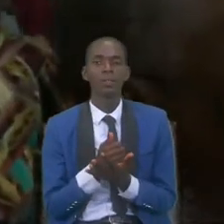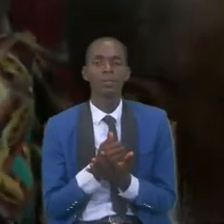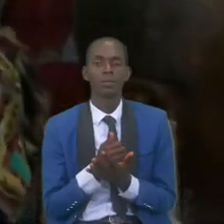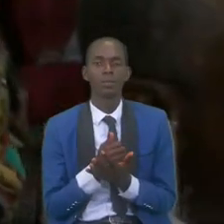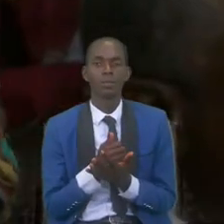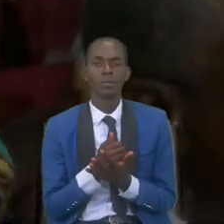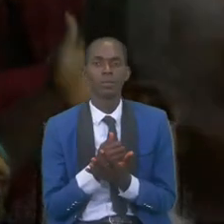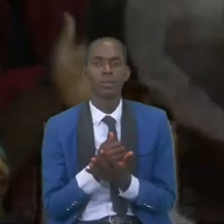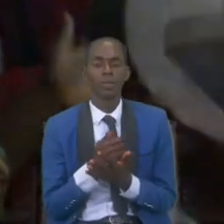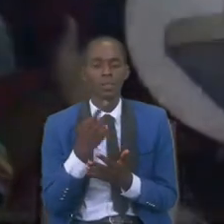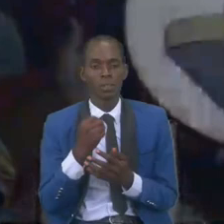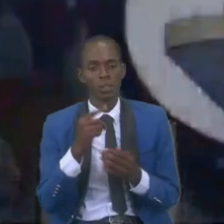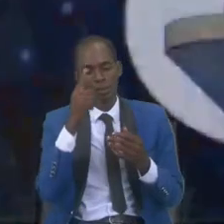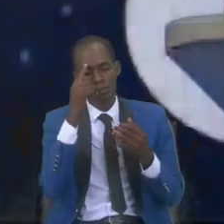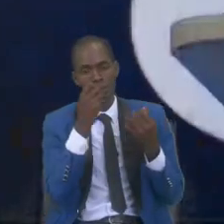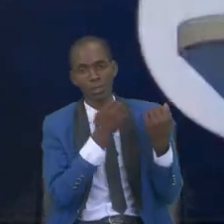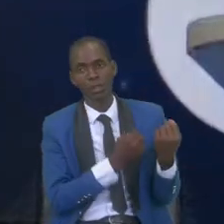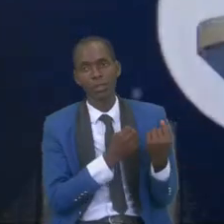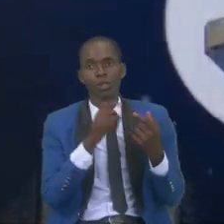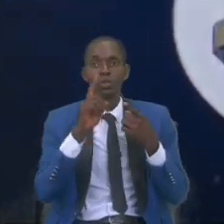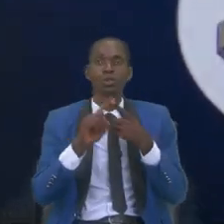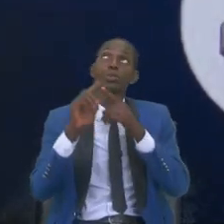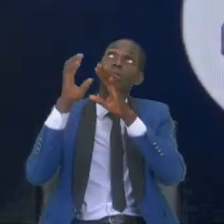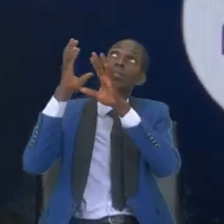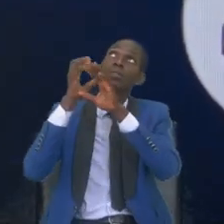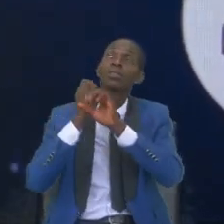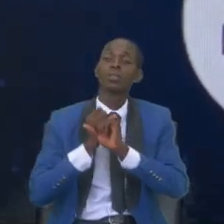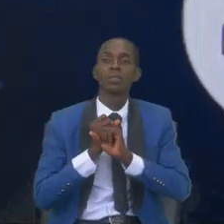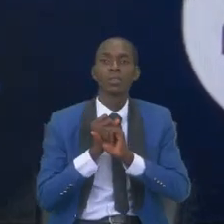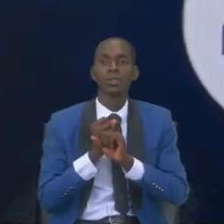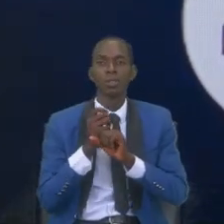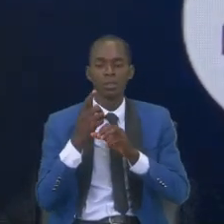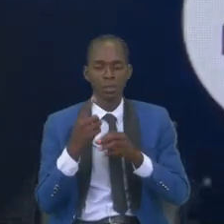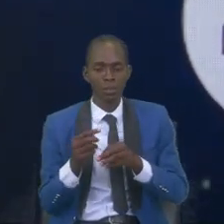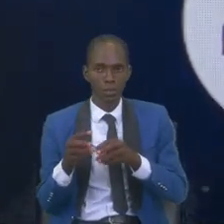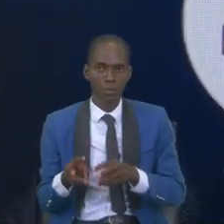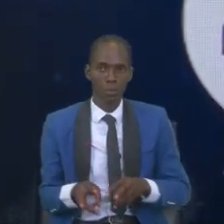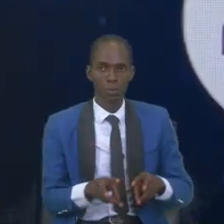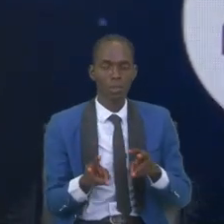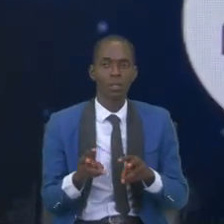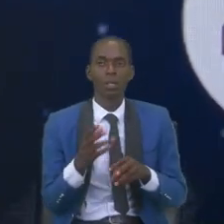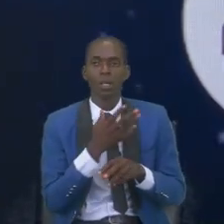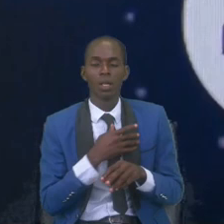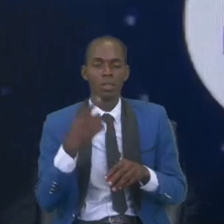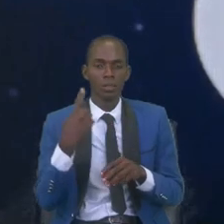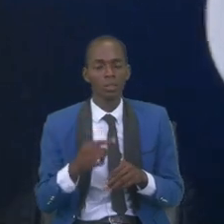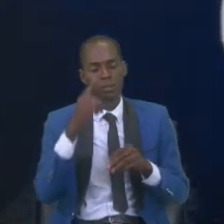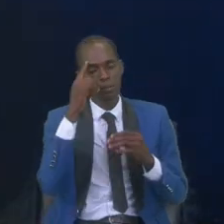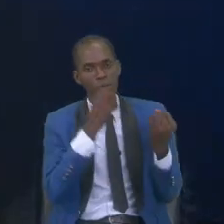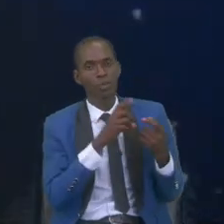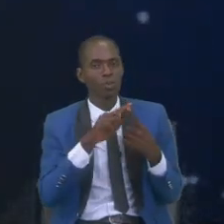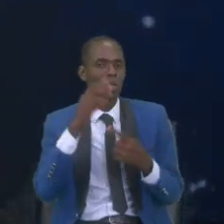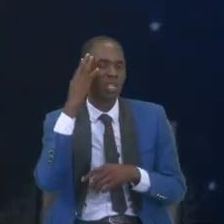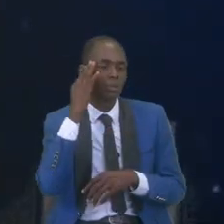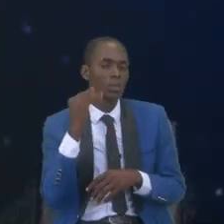The faith to receive, the way and the faith to experience, and the